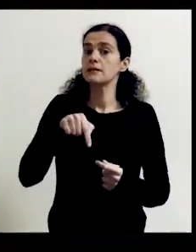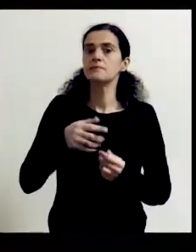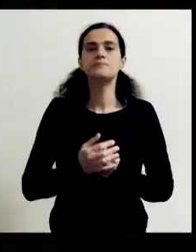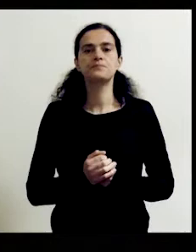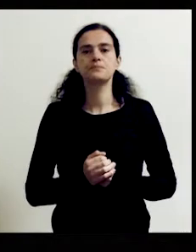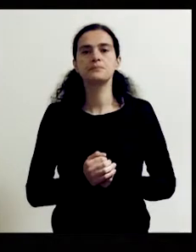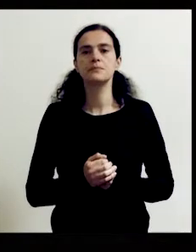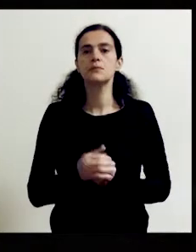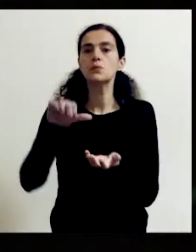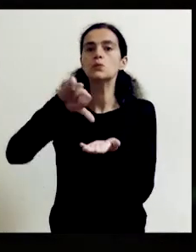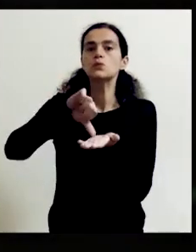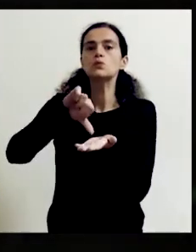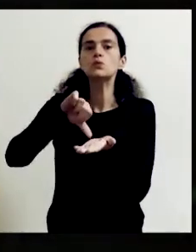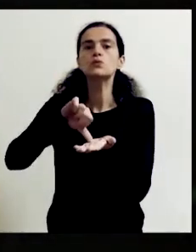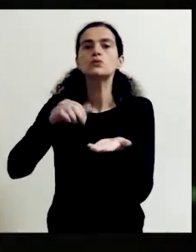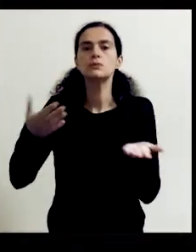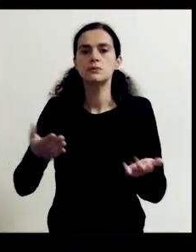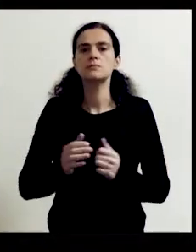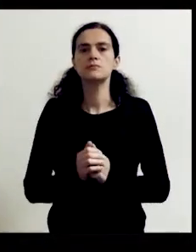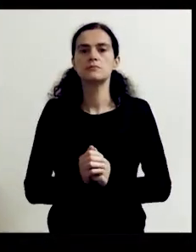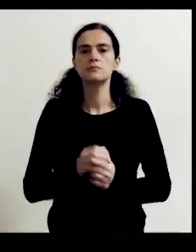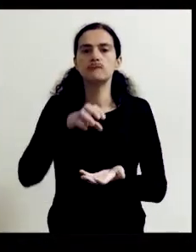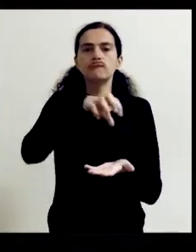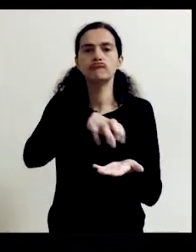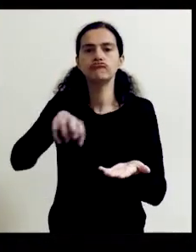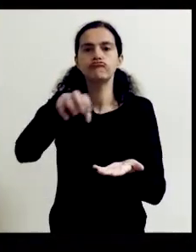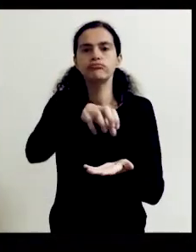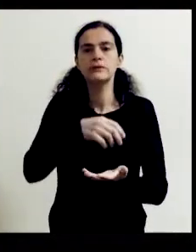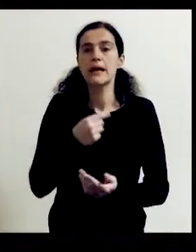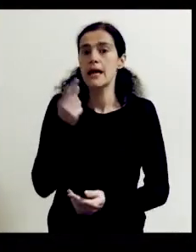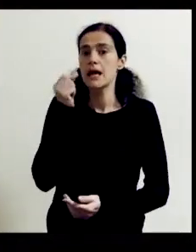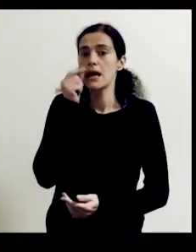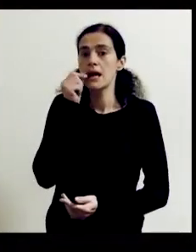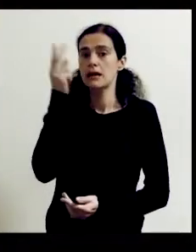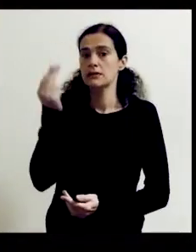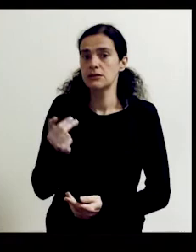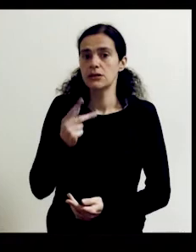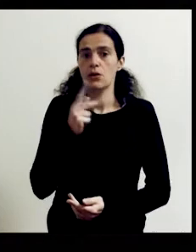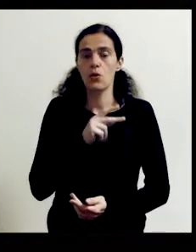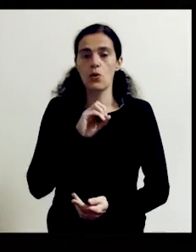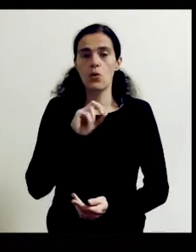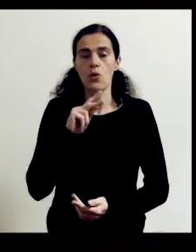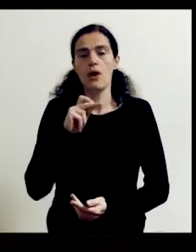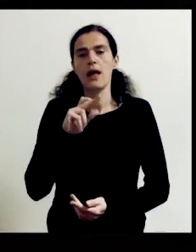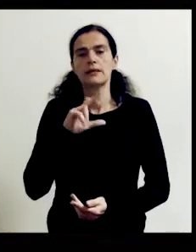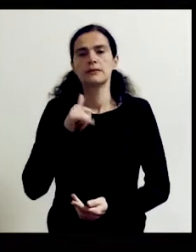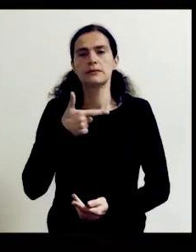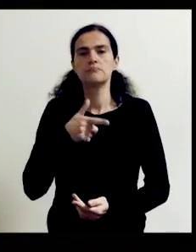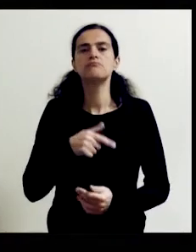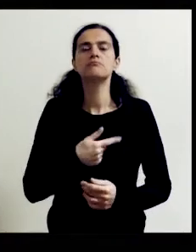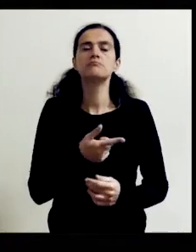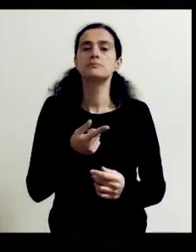We are here at the center of the installation by the artist KORAKRIT